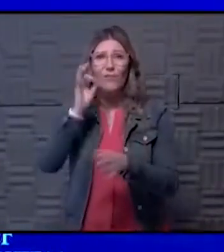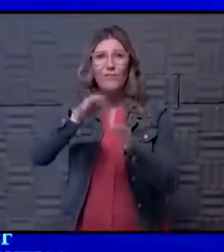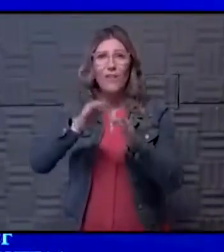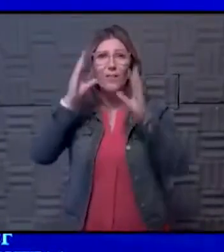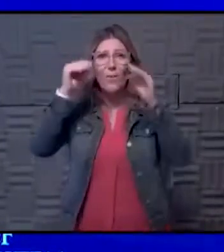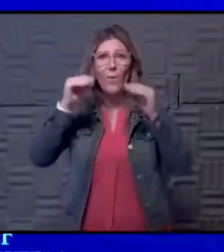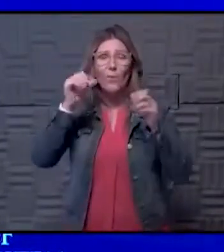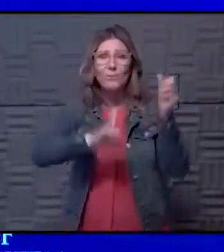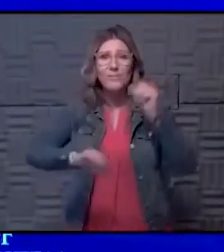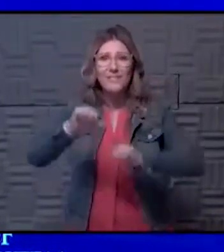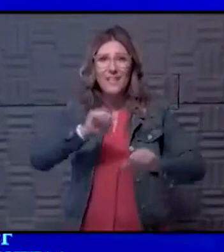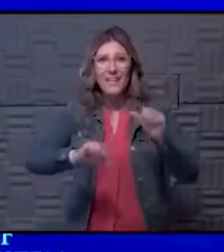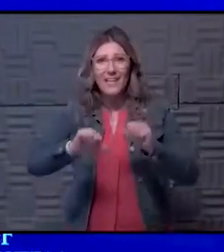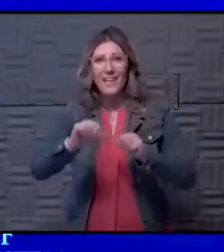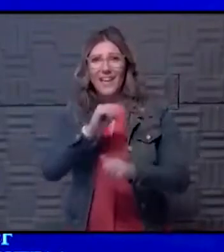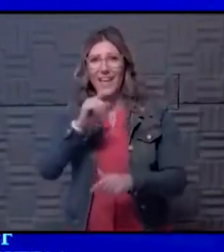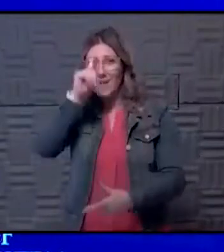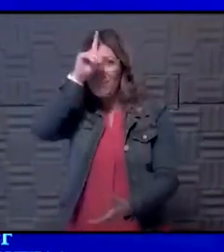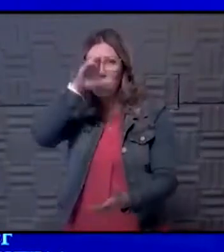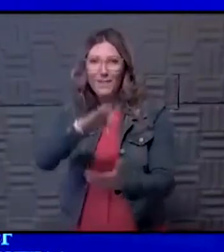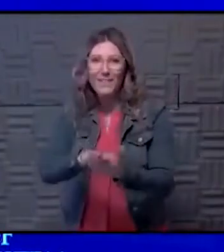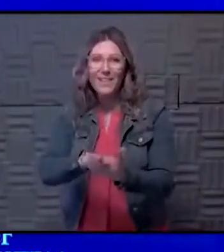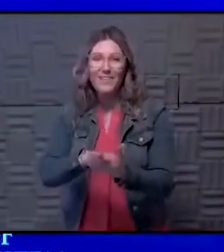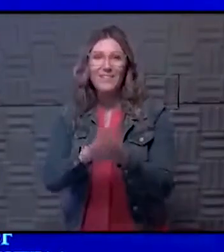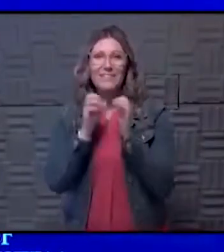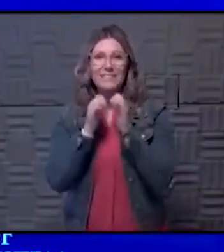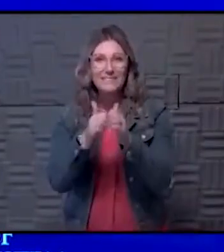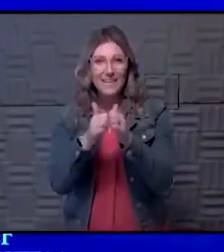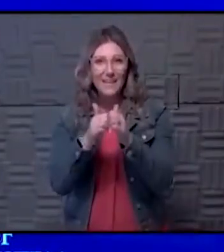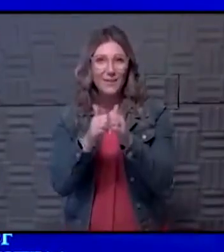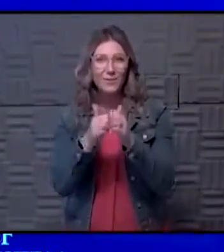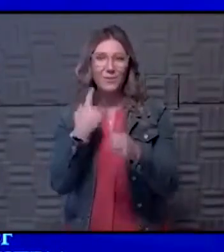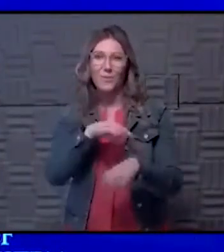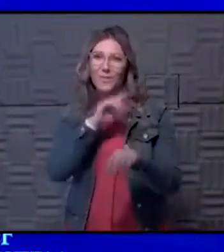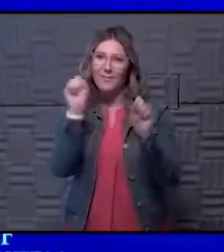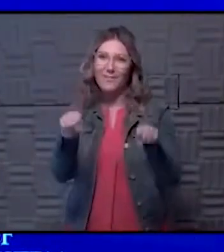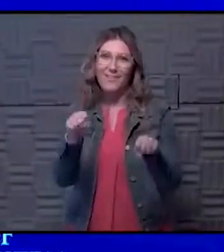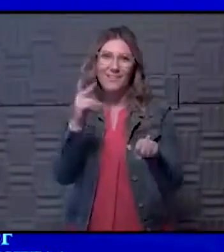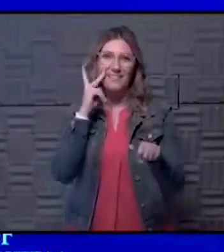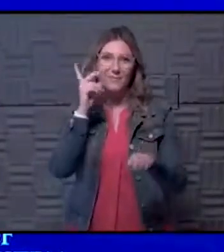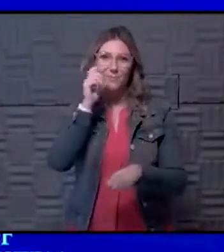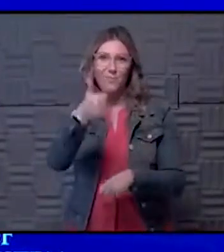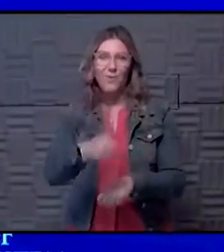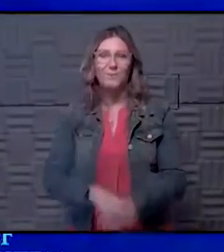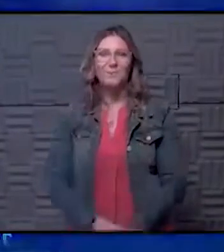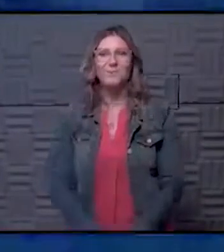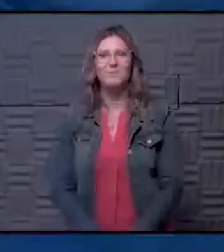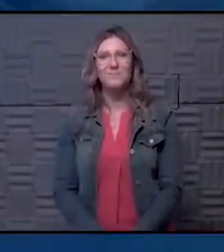hope, science, and belief. Together, we can. We'll see you tomorrow.